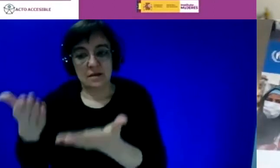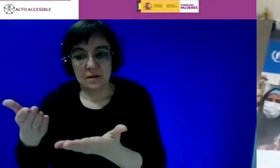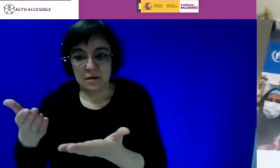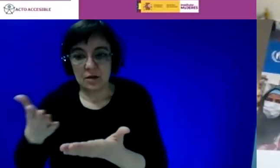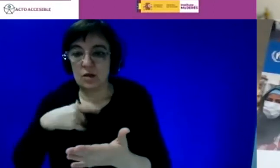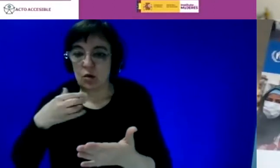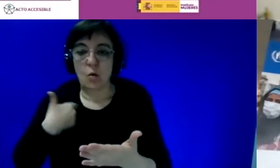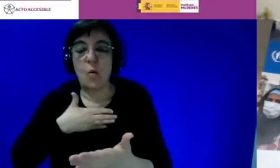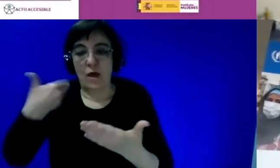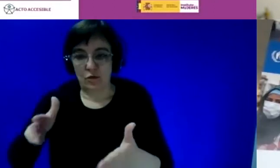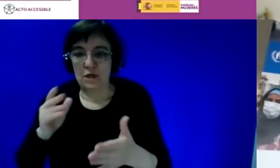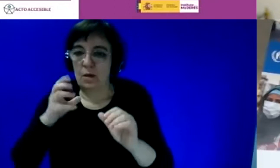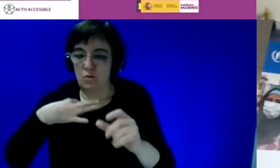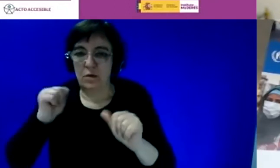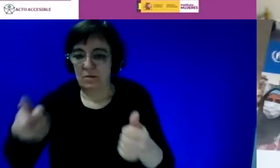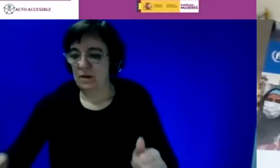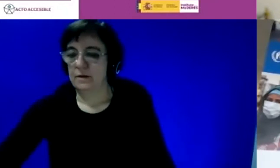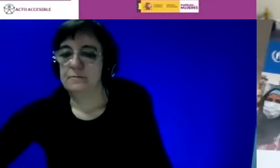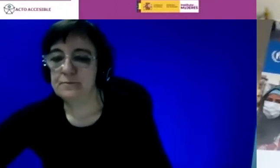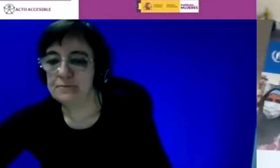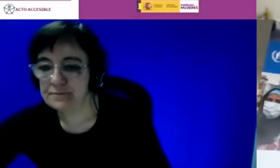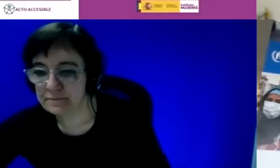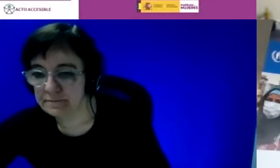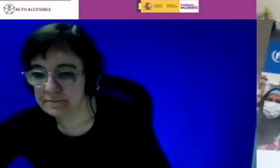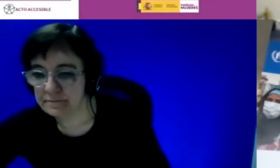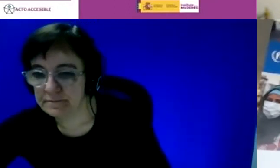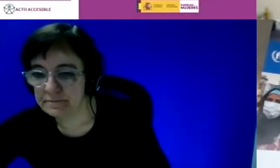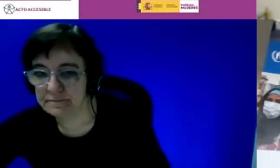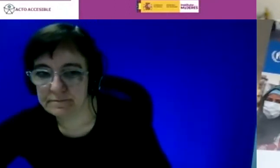disability perspective. Mrs. Griggs, you have the floor.